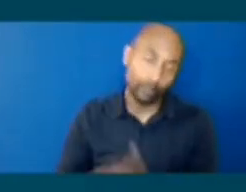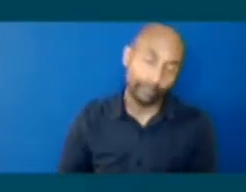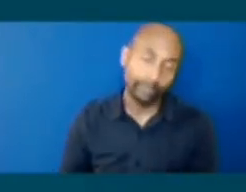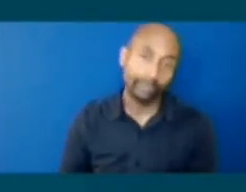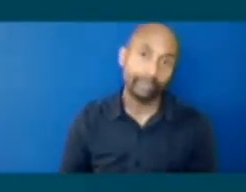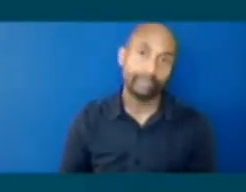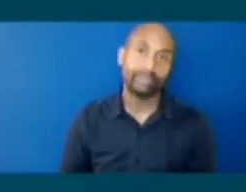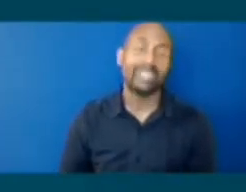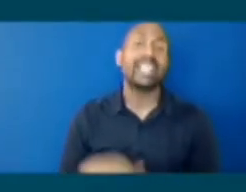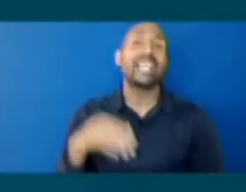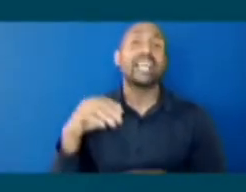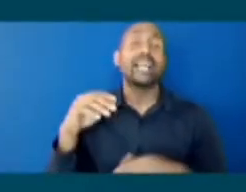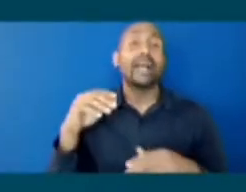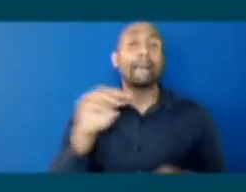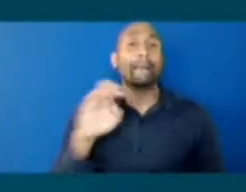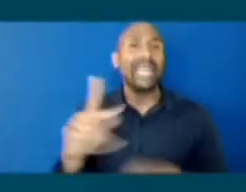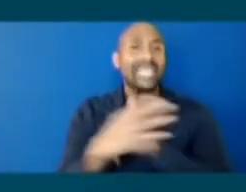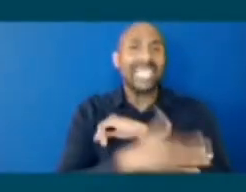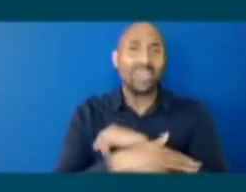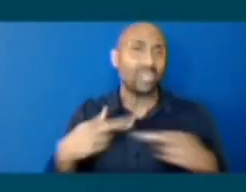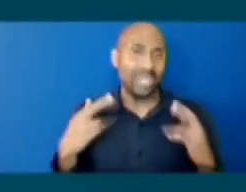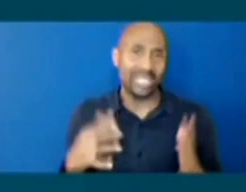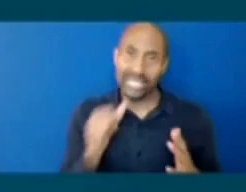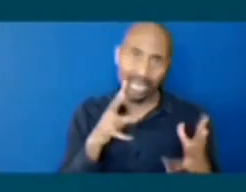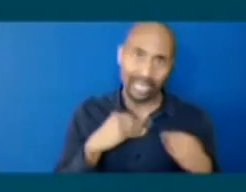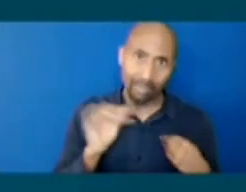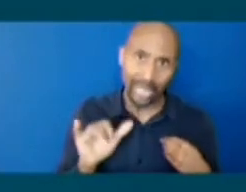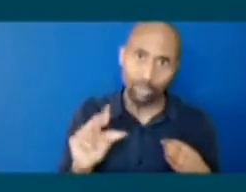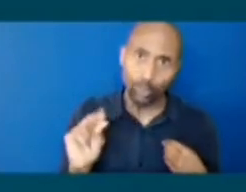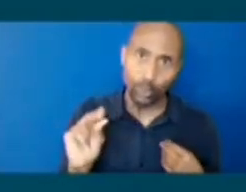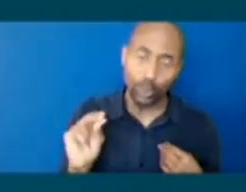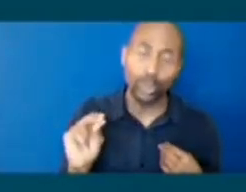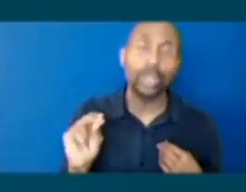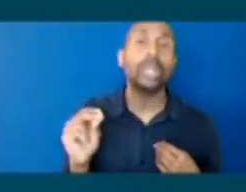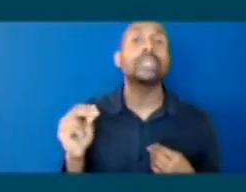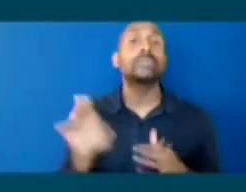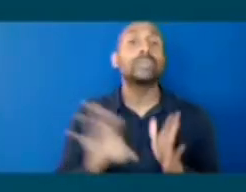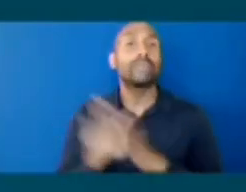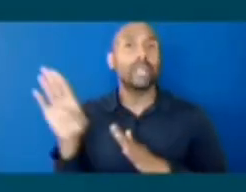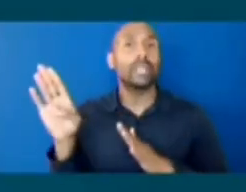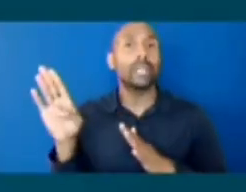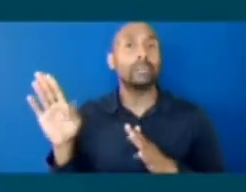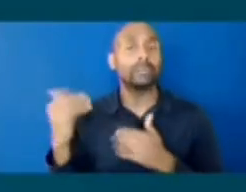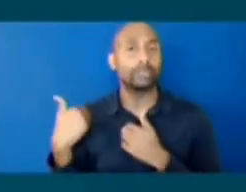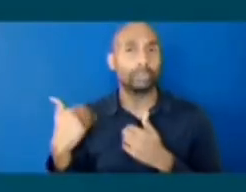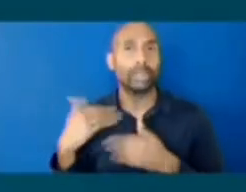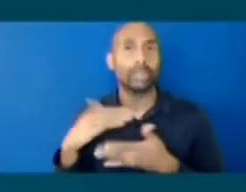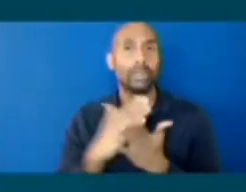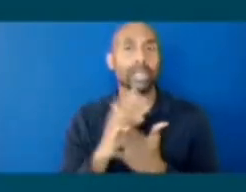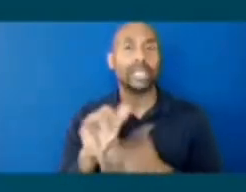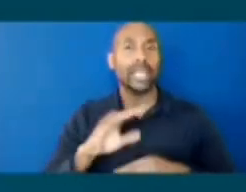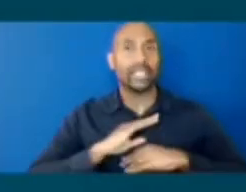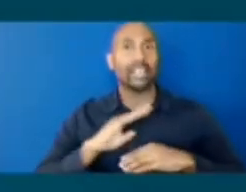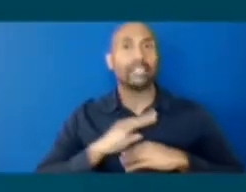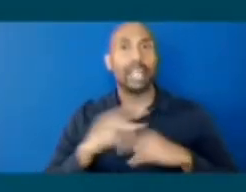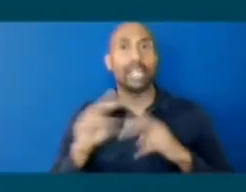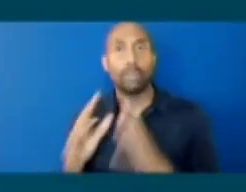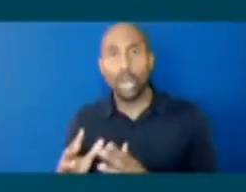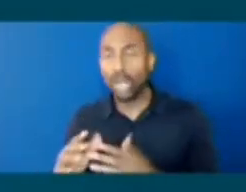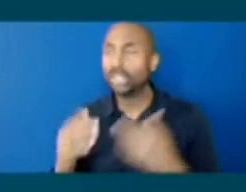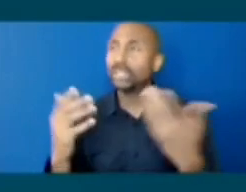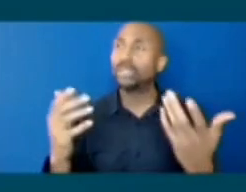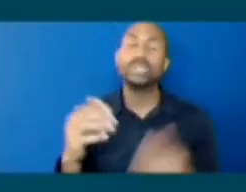County. Developing responsible budgets that meets the needs of our county departments, nonprofit partners, Central Piedmont, Medic, Charlotte Mecklenburg Schools,